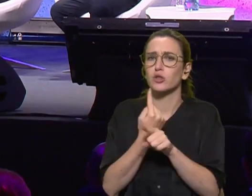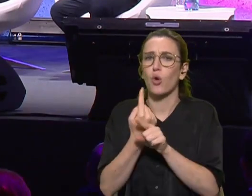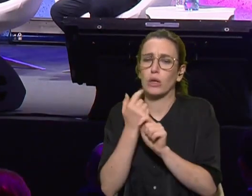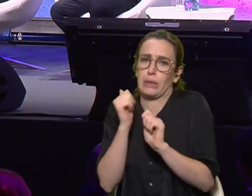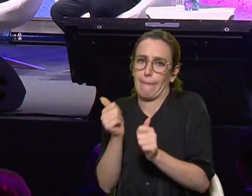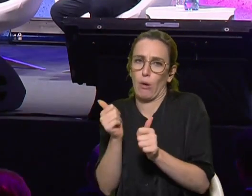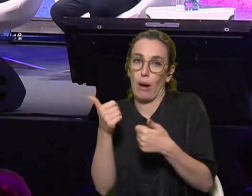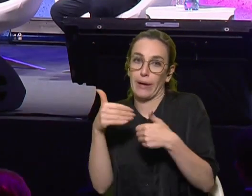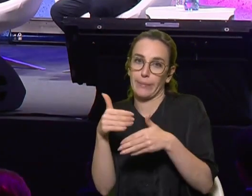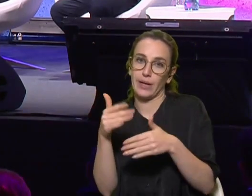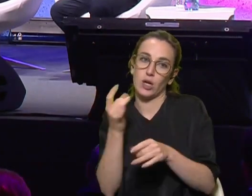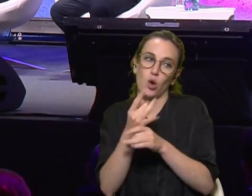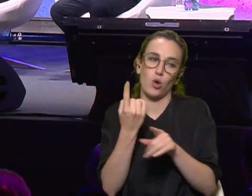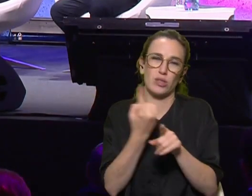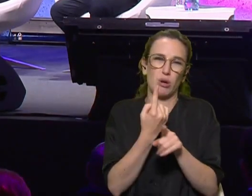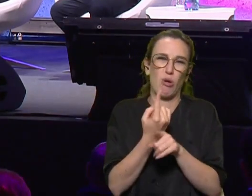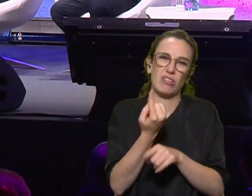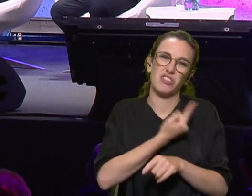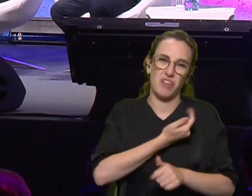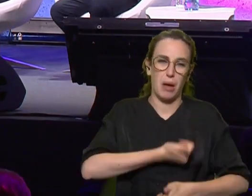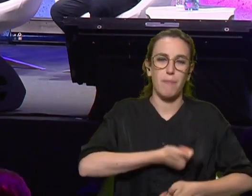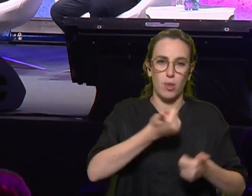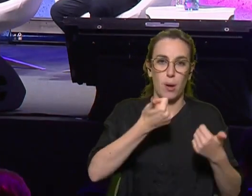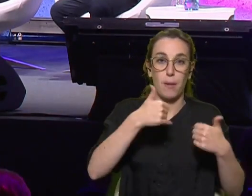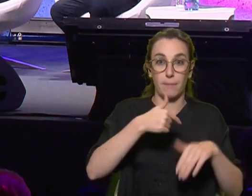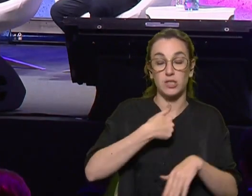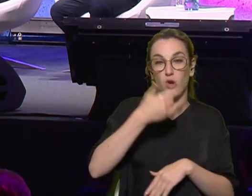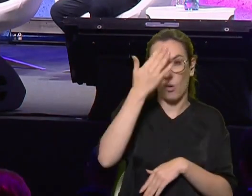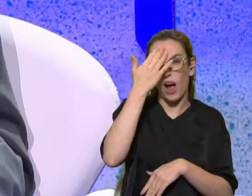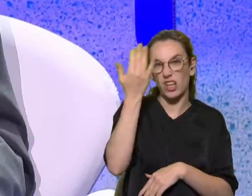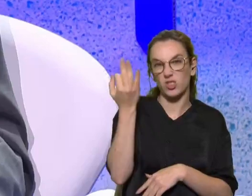administration. No, but there are many things where we should be better.